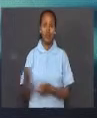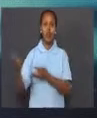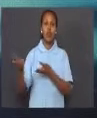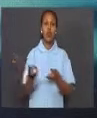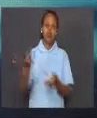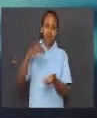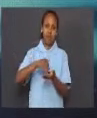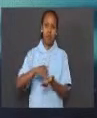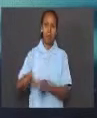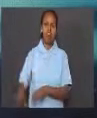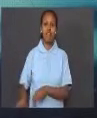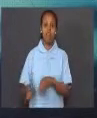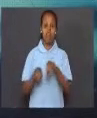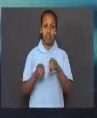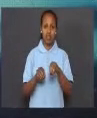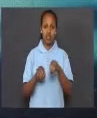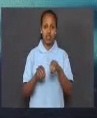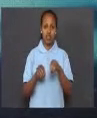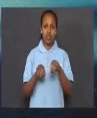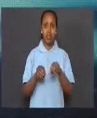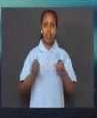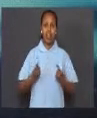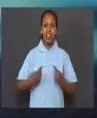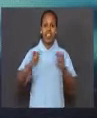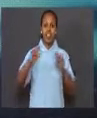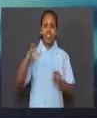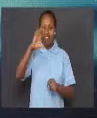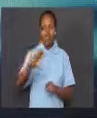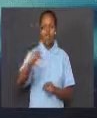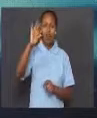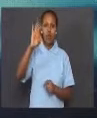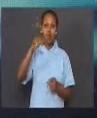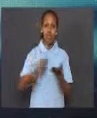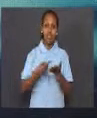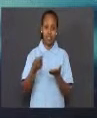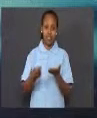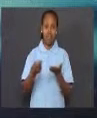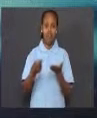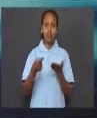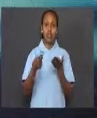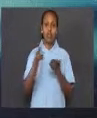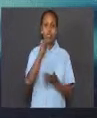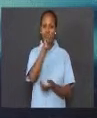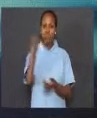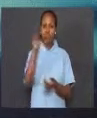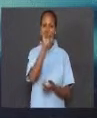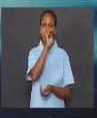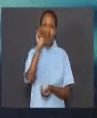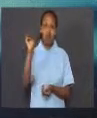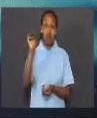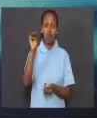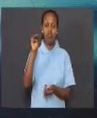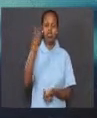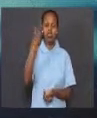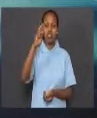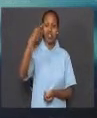Welcome back, everyone. Let us find out the magnitude of linear momentum of the